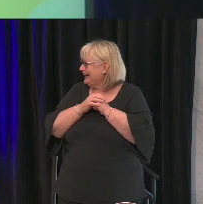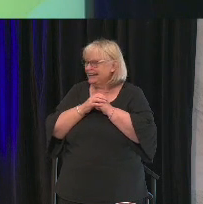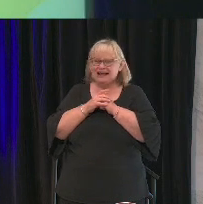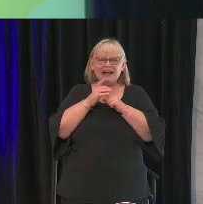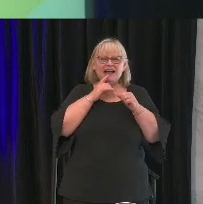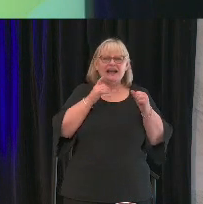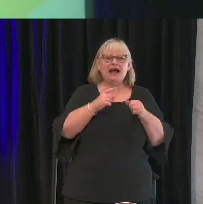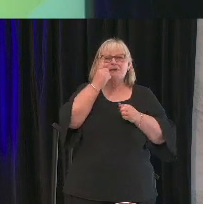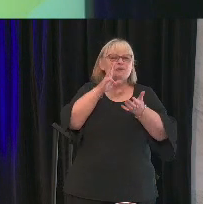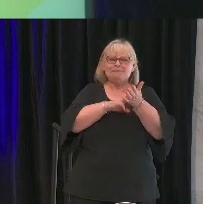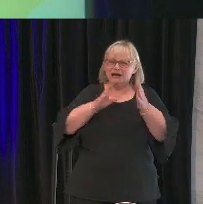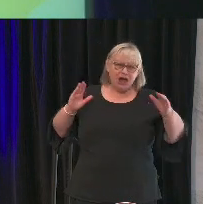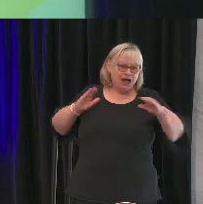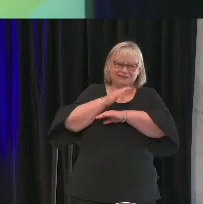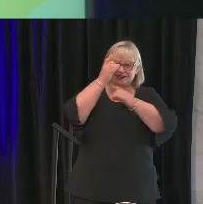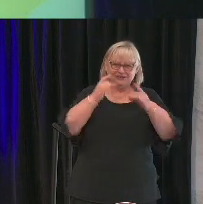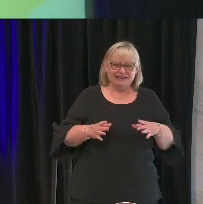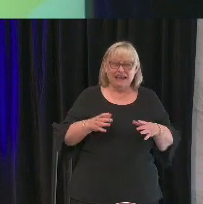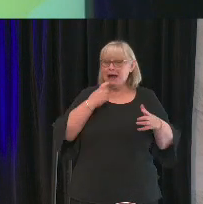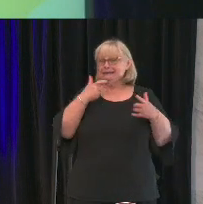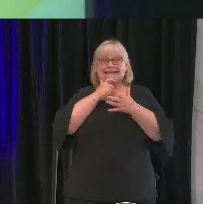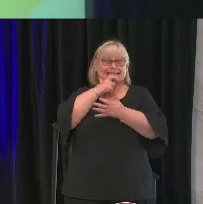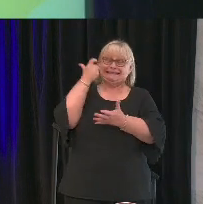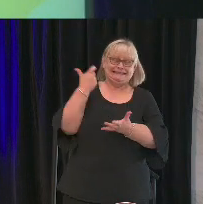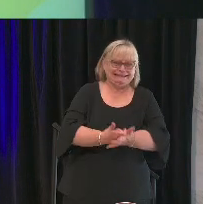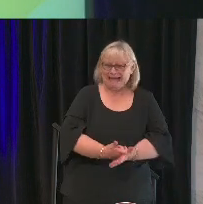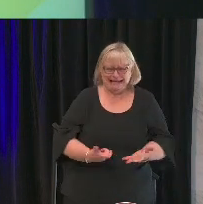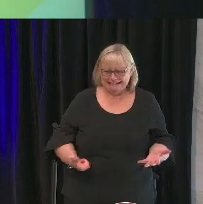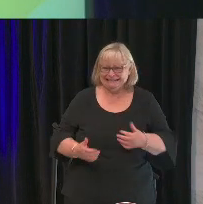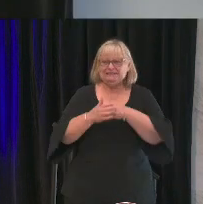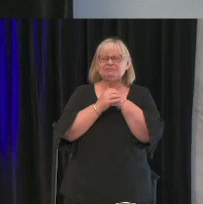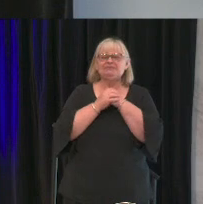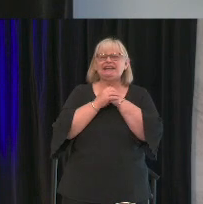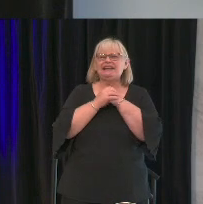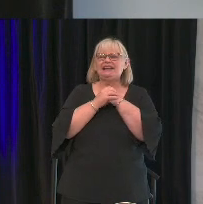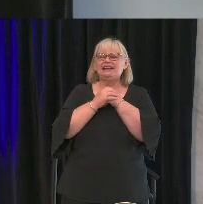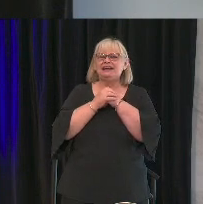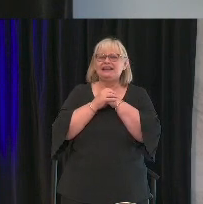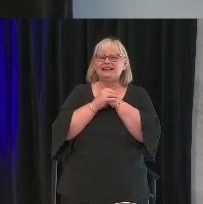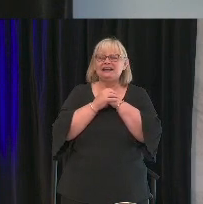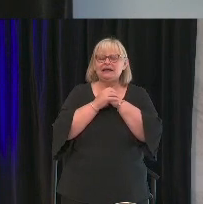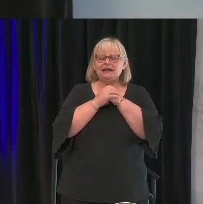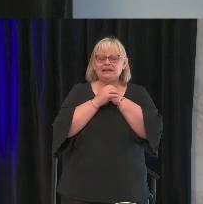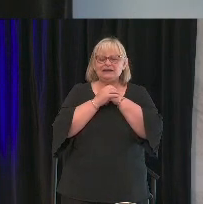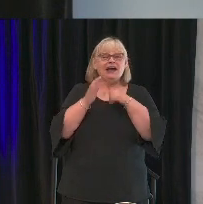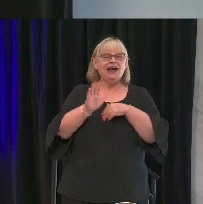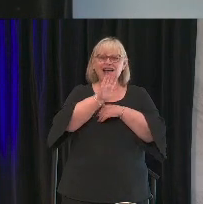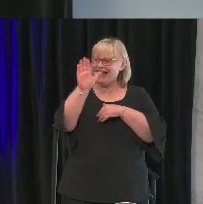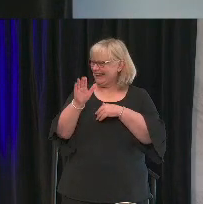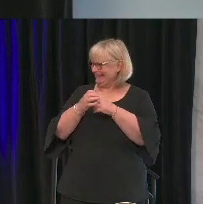Overdoing my 1 minute, I know, just by being stunned. Oh my gosh. Wow, all right. Hi.